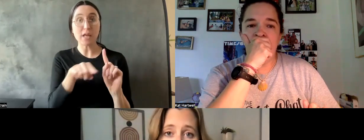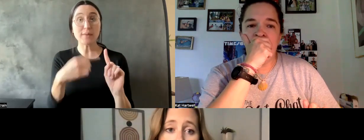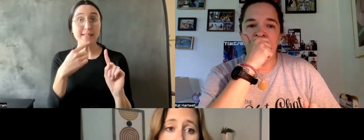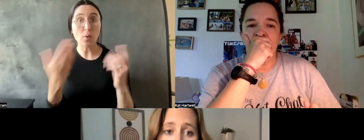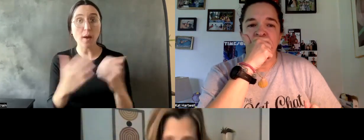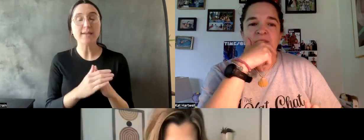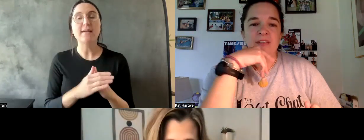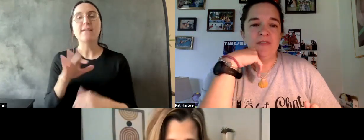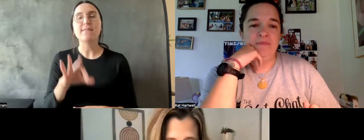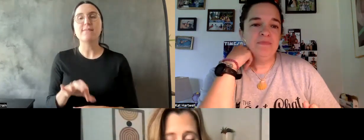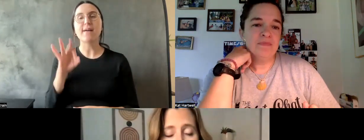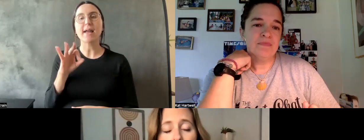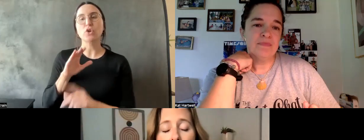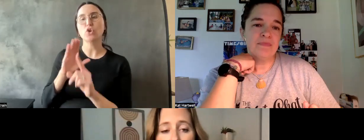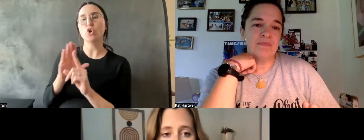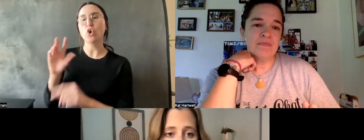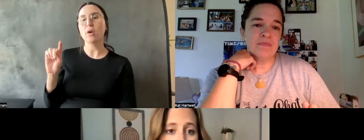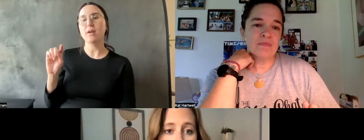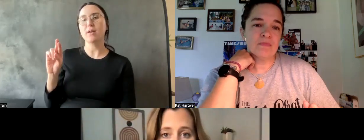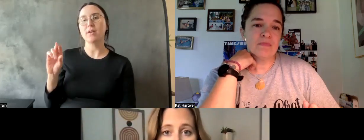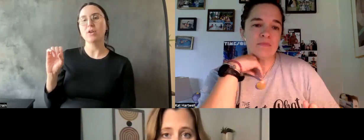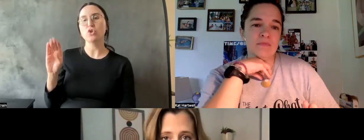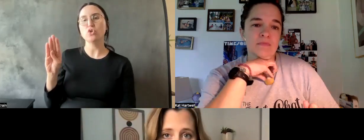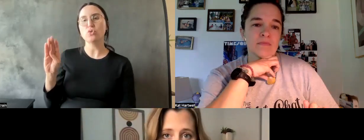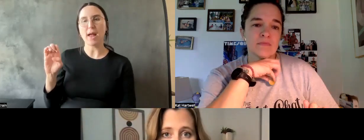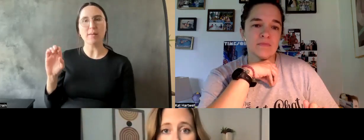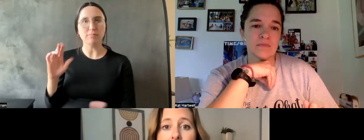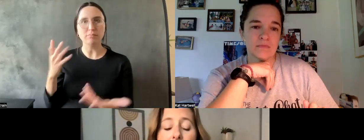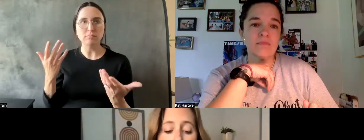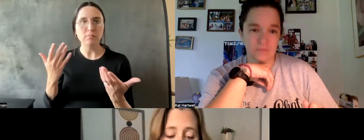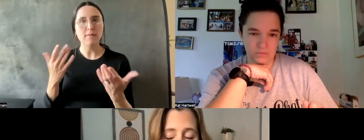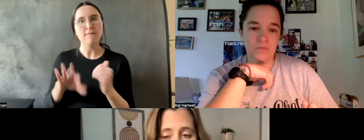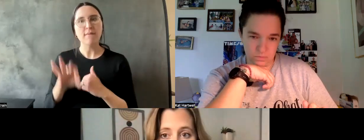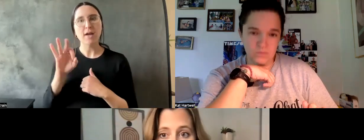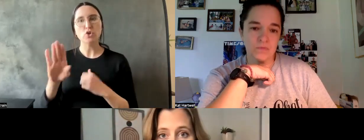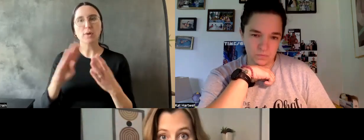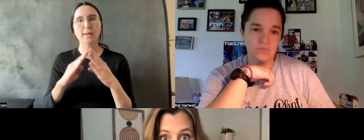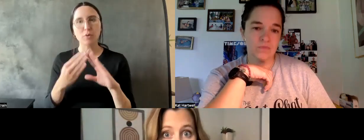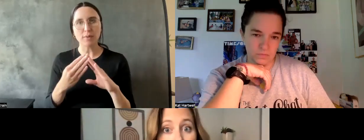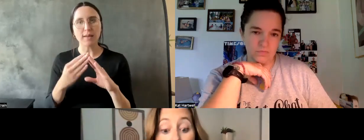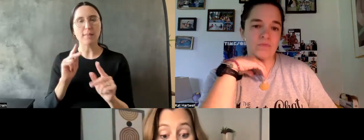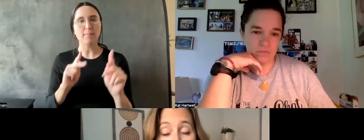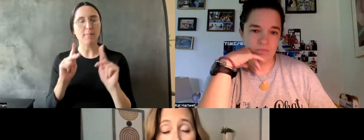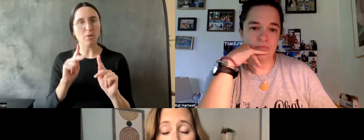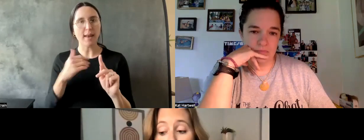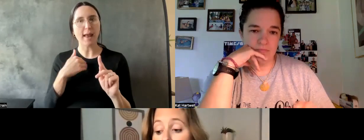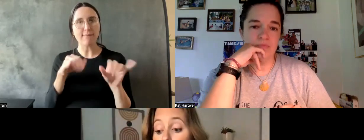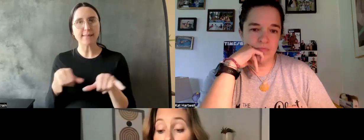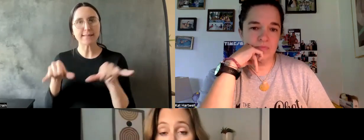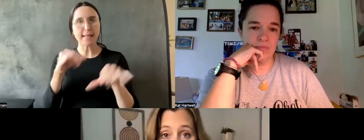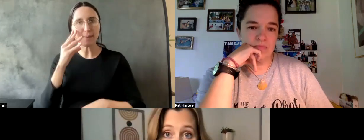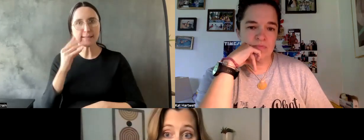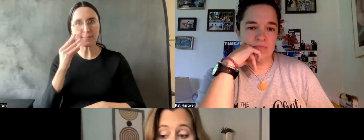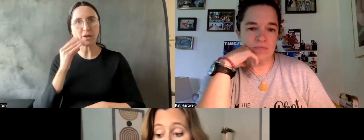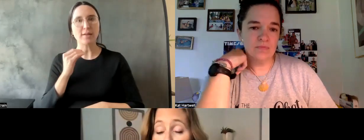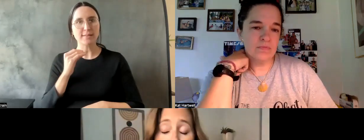have to find people that are in the same boat as you, that are dealing with these same things that you're dealing with. 1,